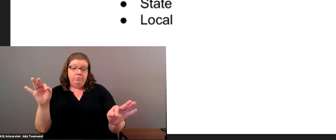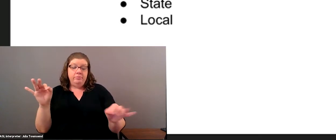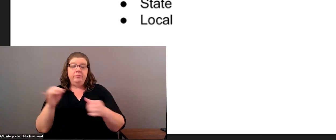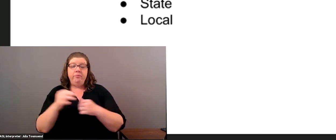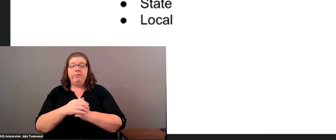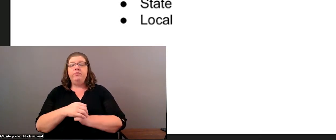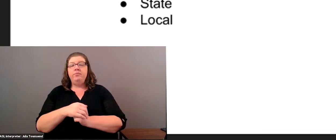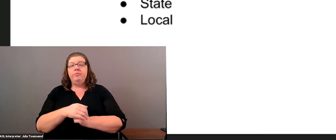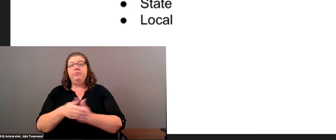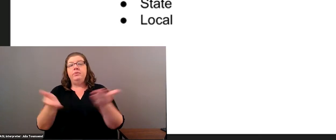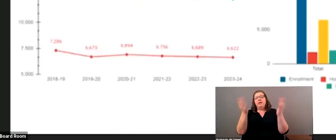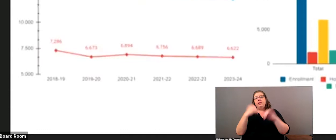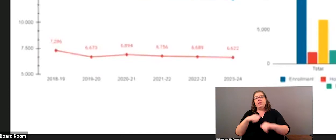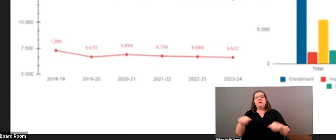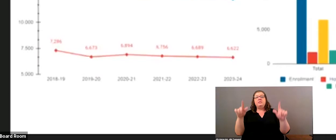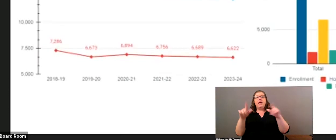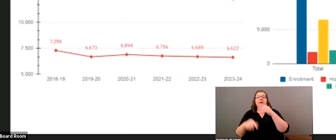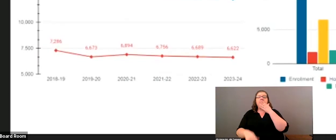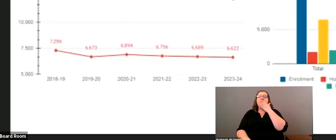Next slide, Brian.